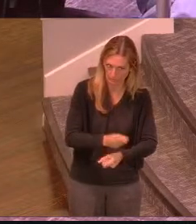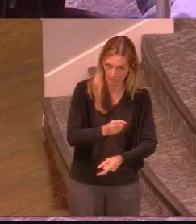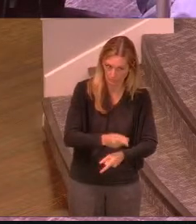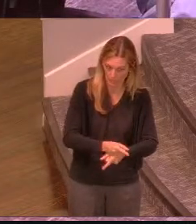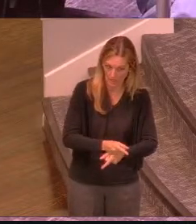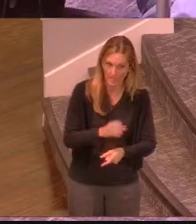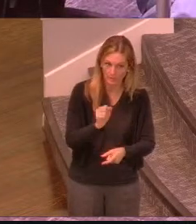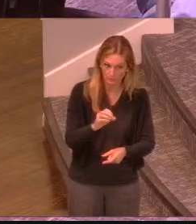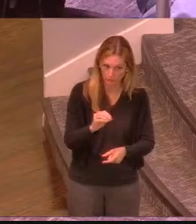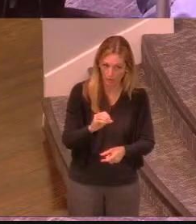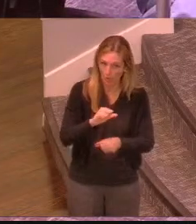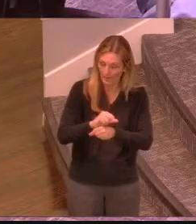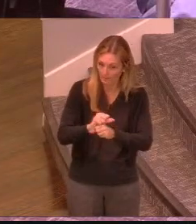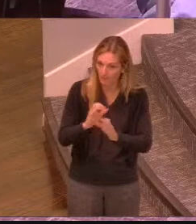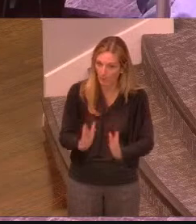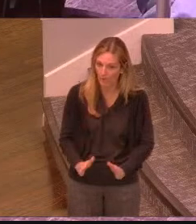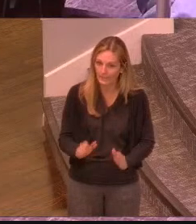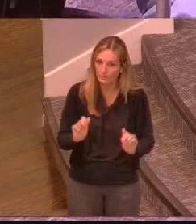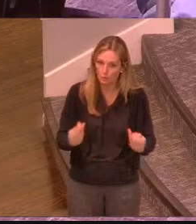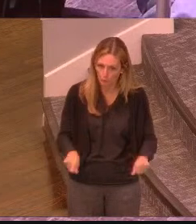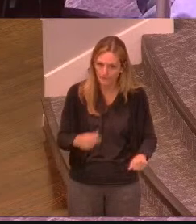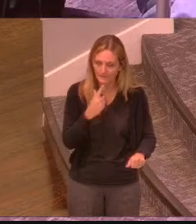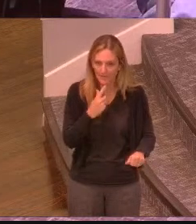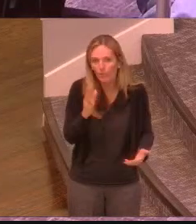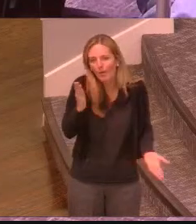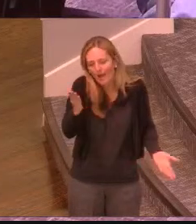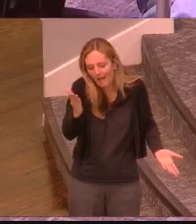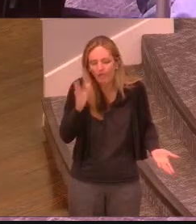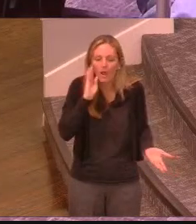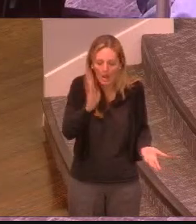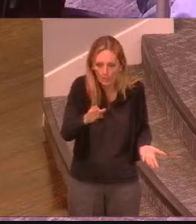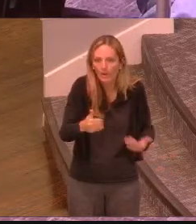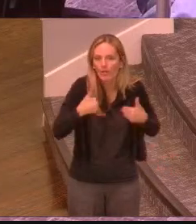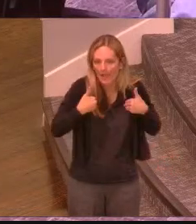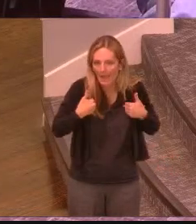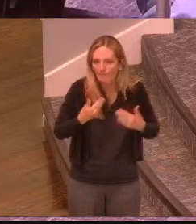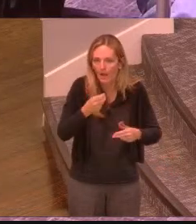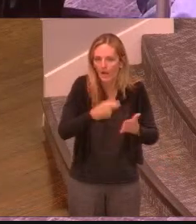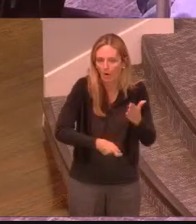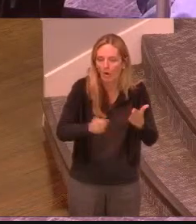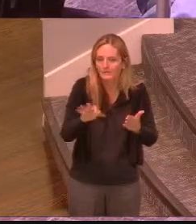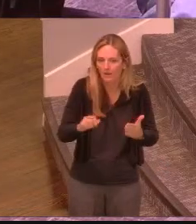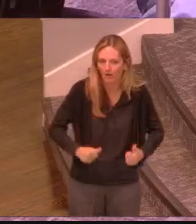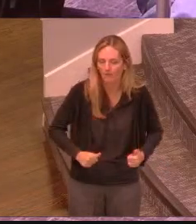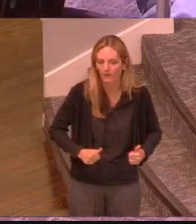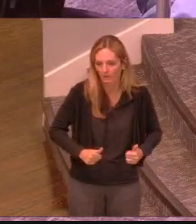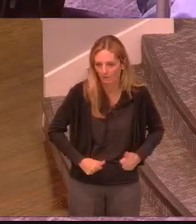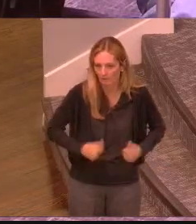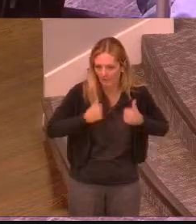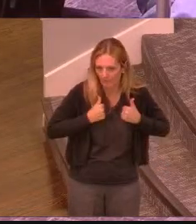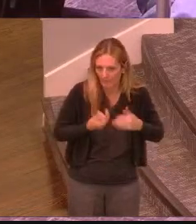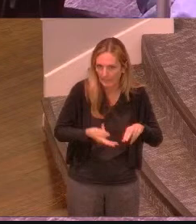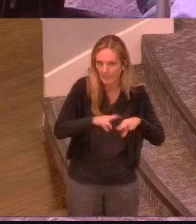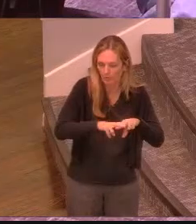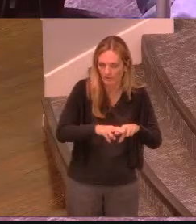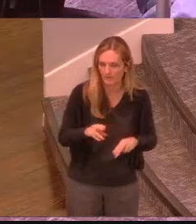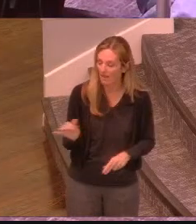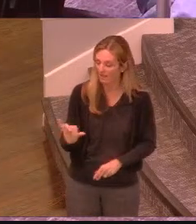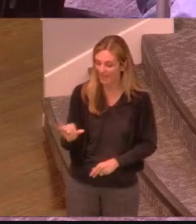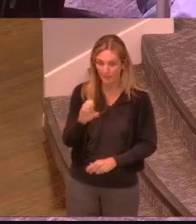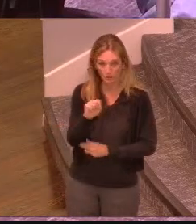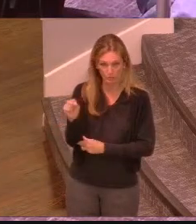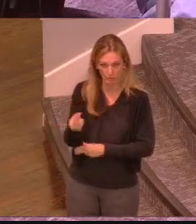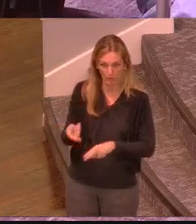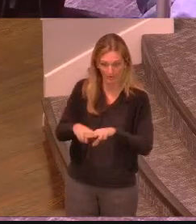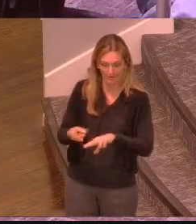employees could count on it, is what I'm saying. I mean, like Social Security goes up for me twice a year, and so Right. I kind of